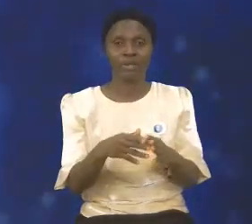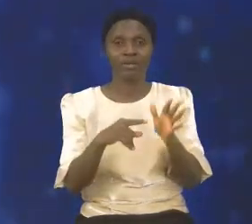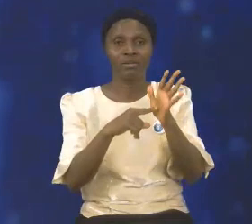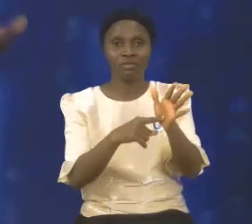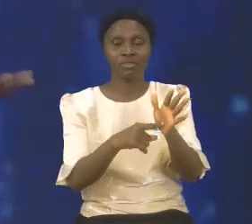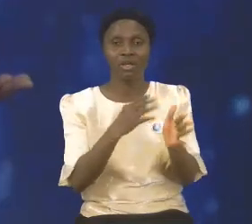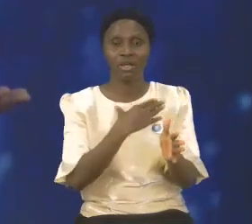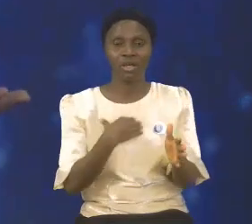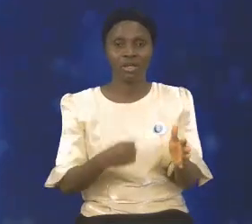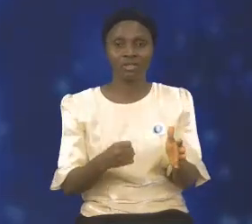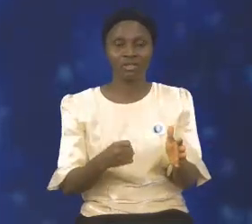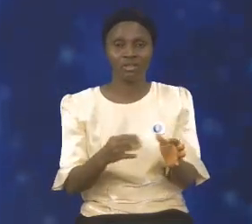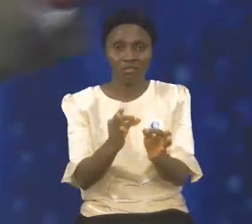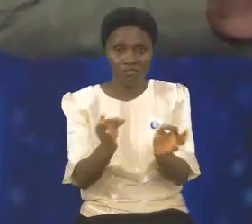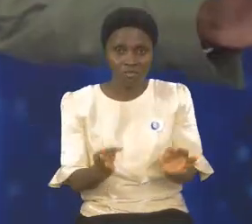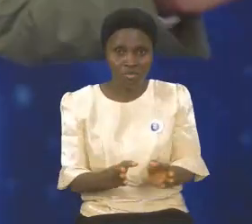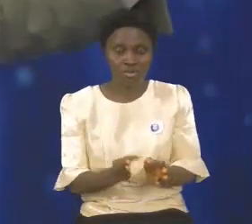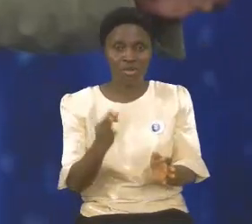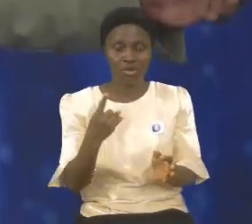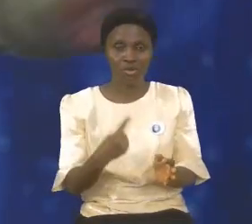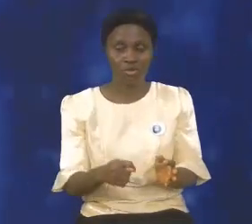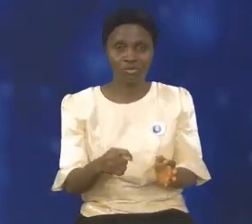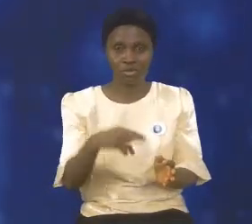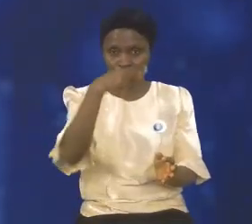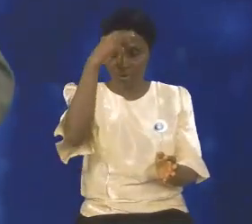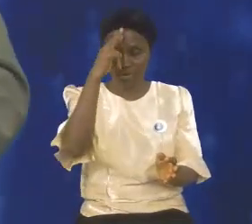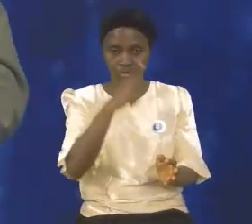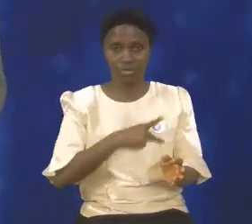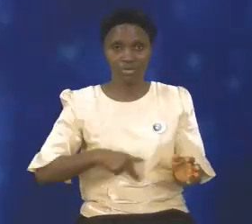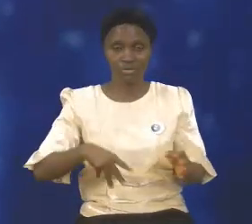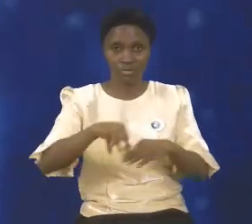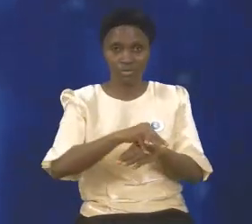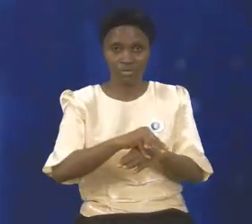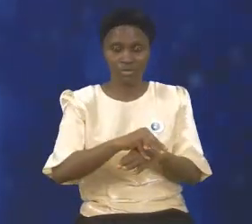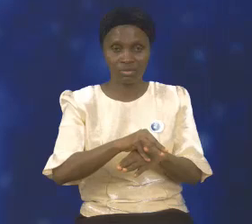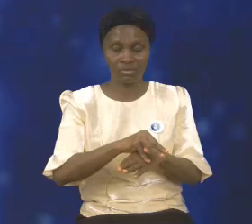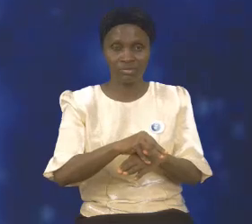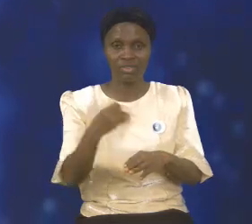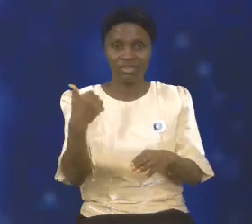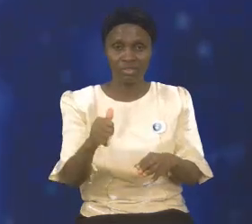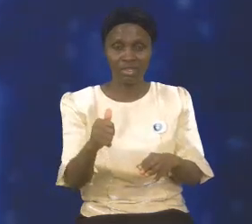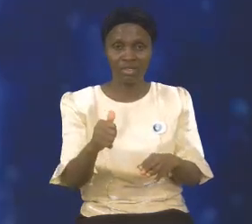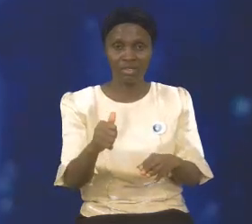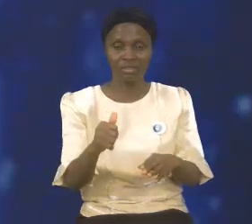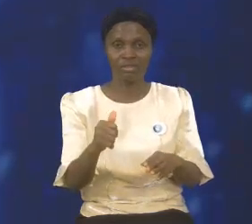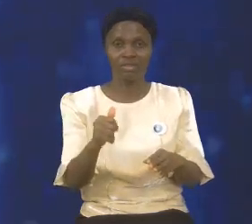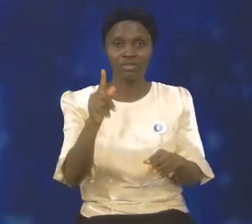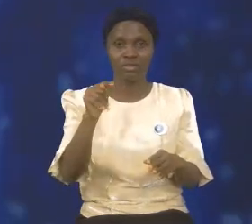the Roman Empire. 10 toes in chapter 2, 10 horns for